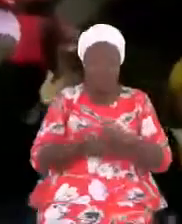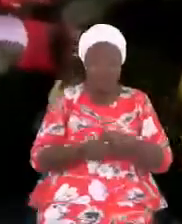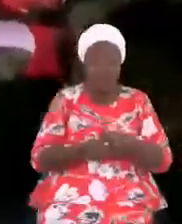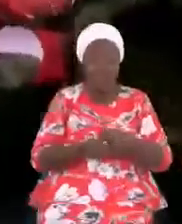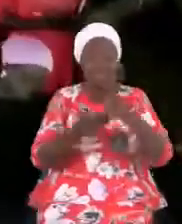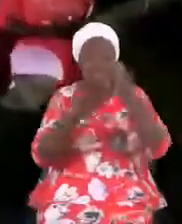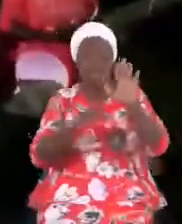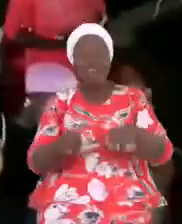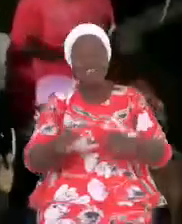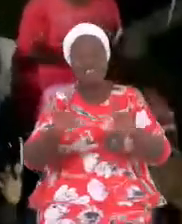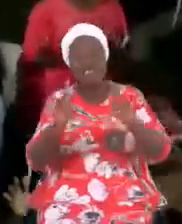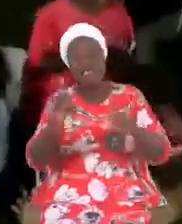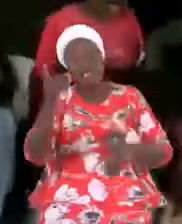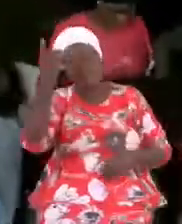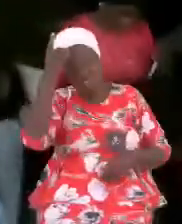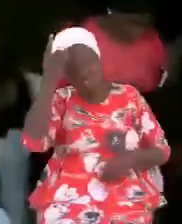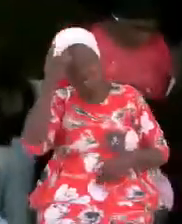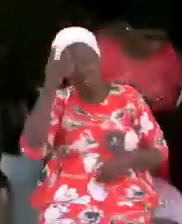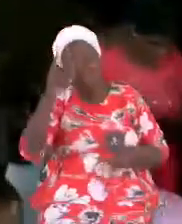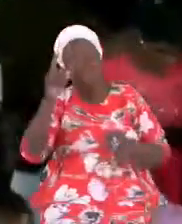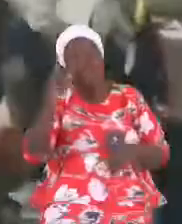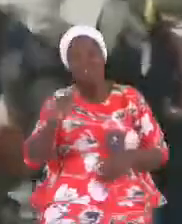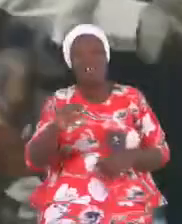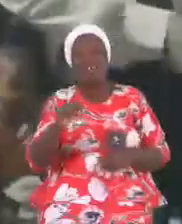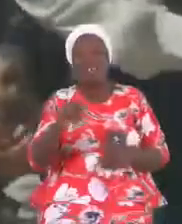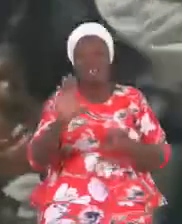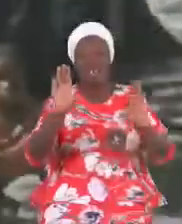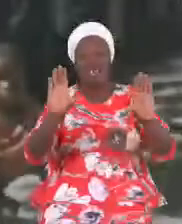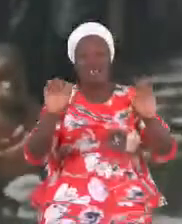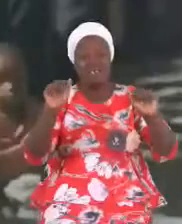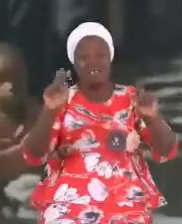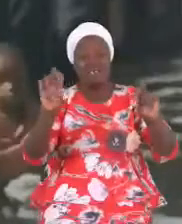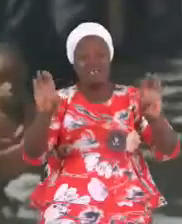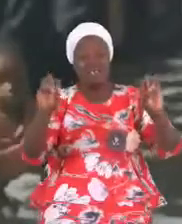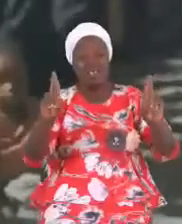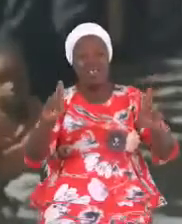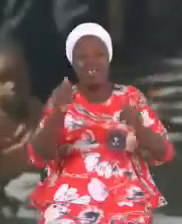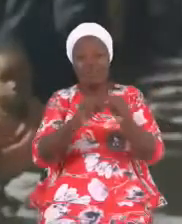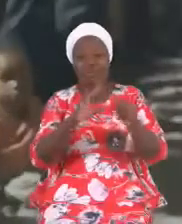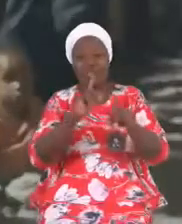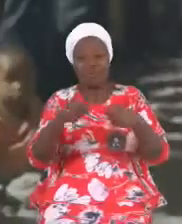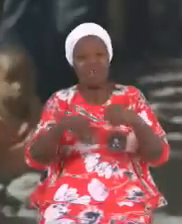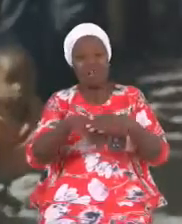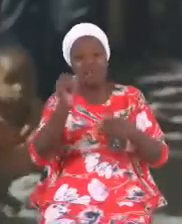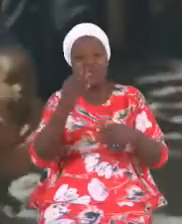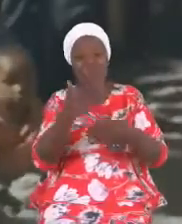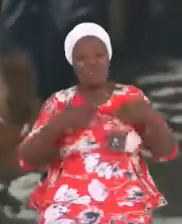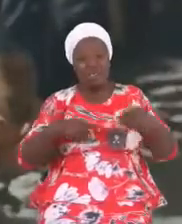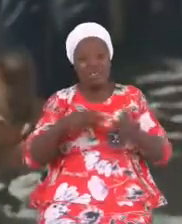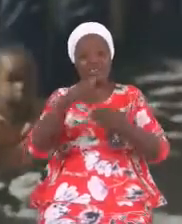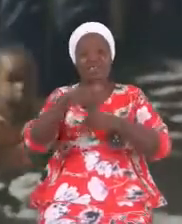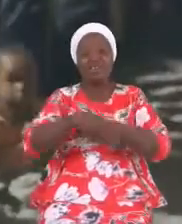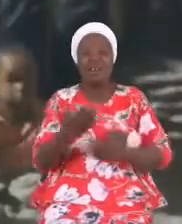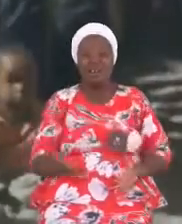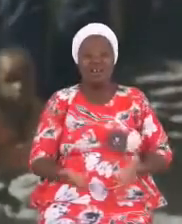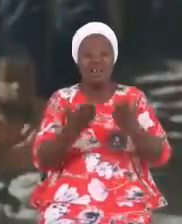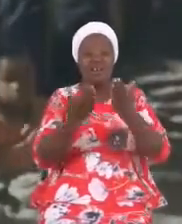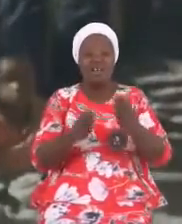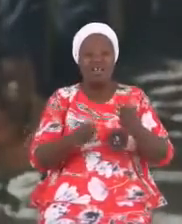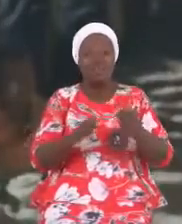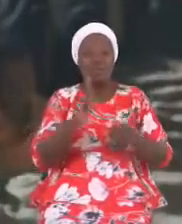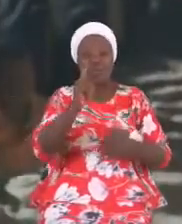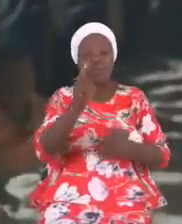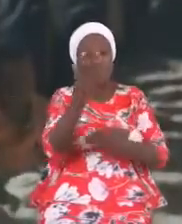cancer, everything is going from you tonight. Yeah. You raise up one hand, you lay the other